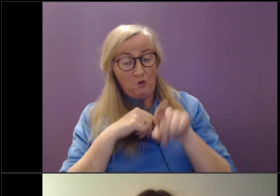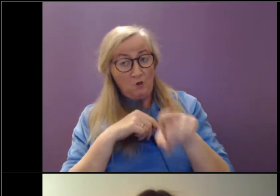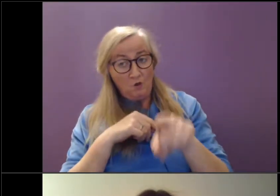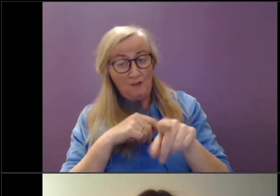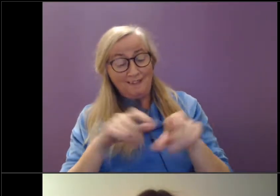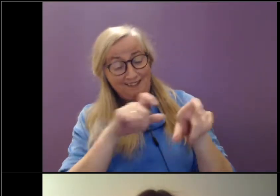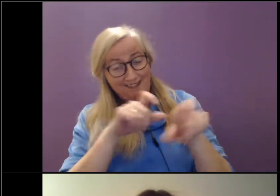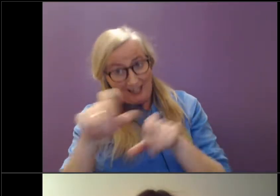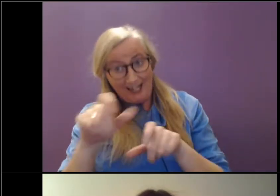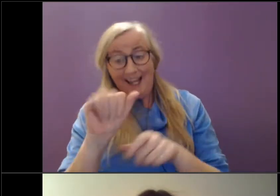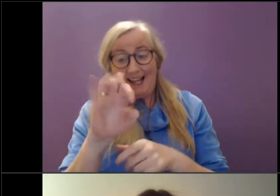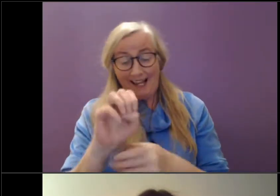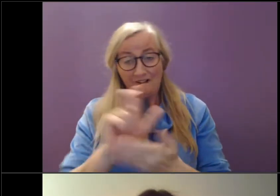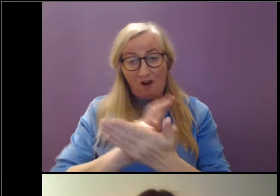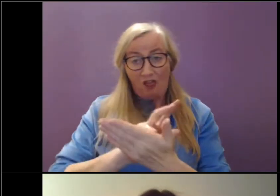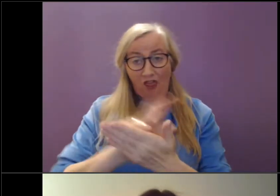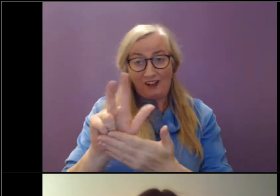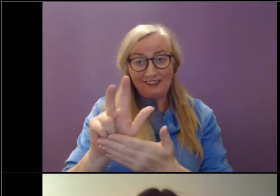Yeah.